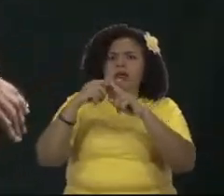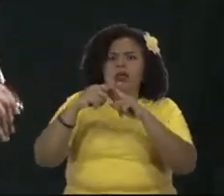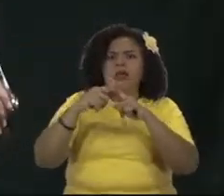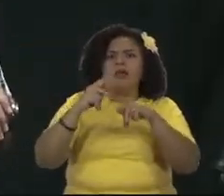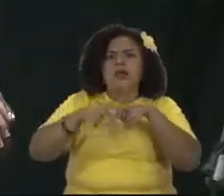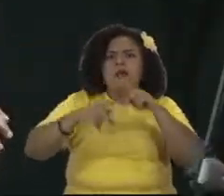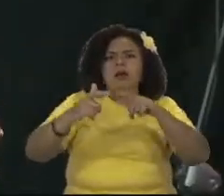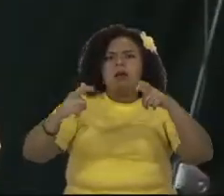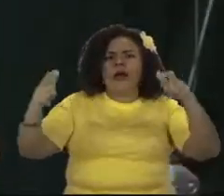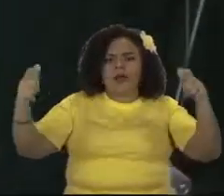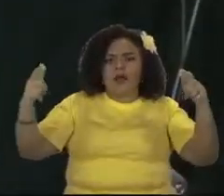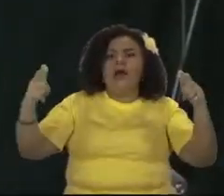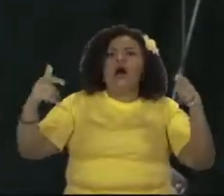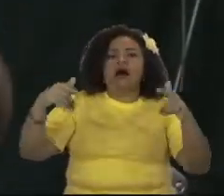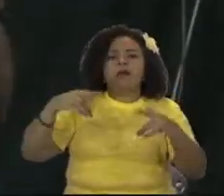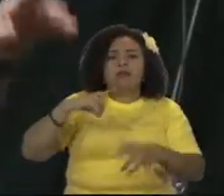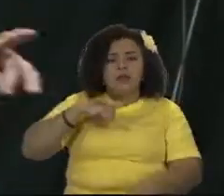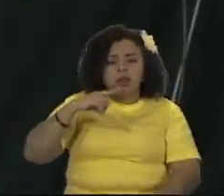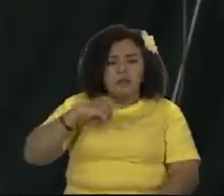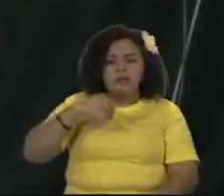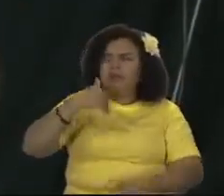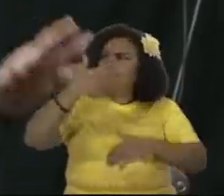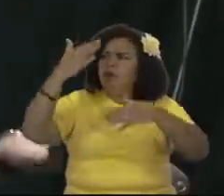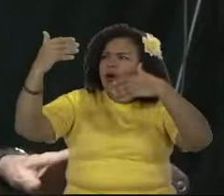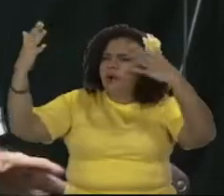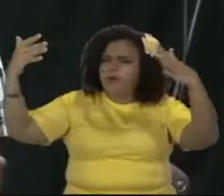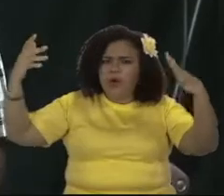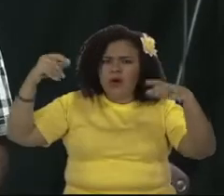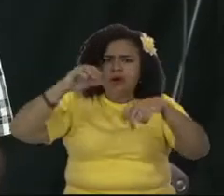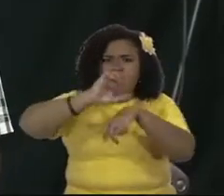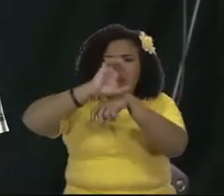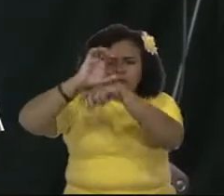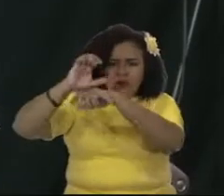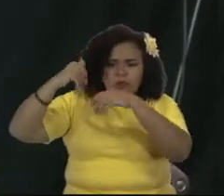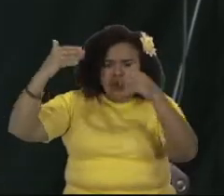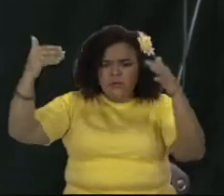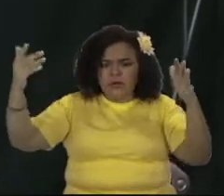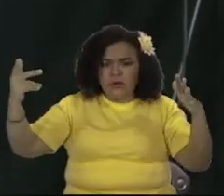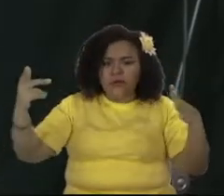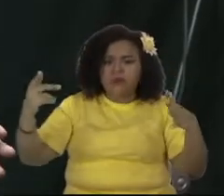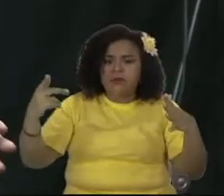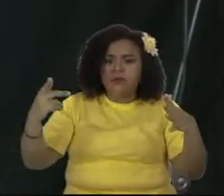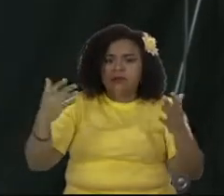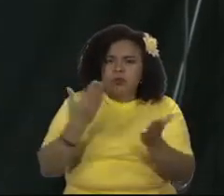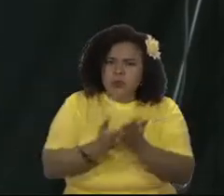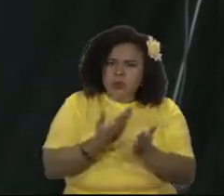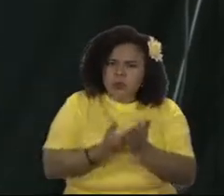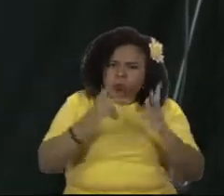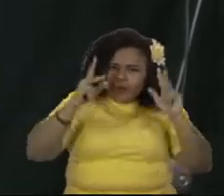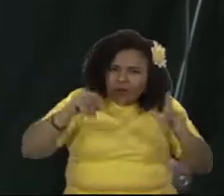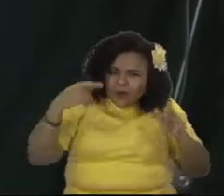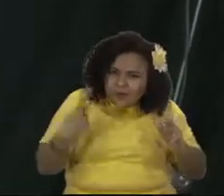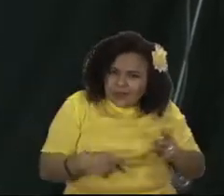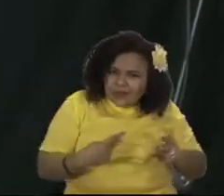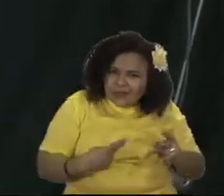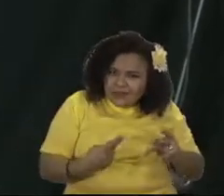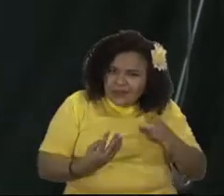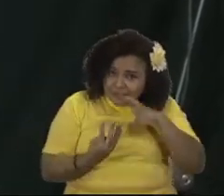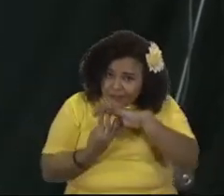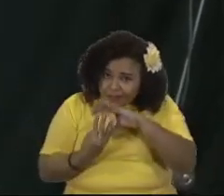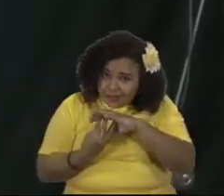Brazil, but there is none that study the Bible as we